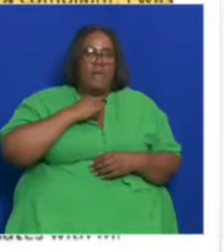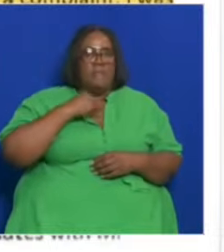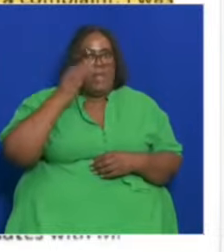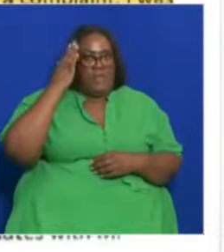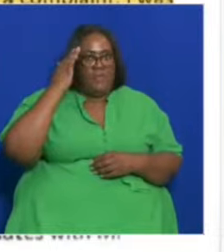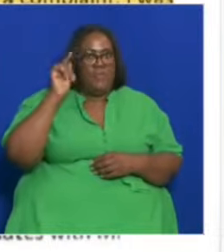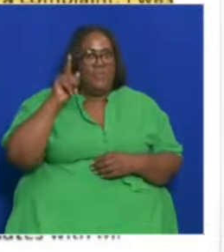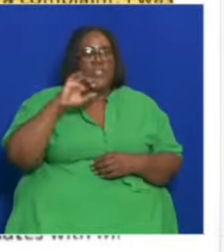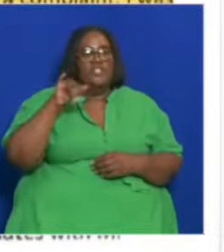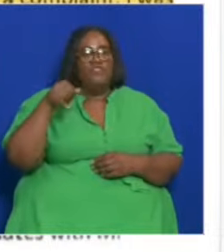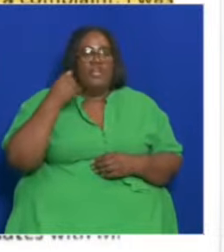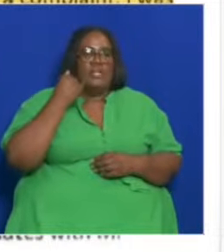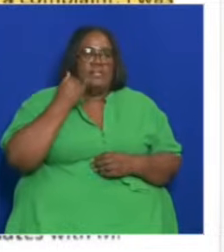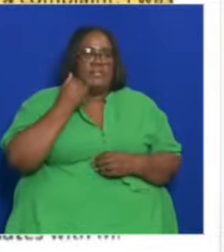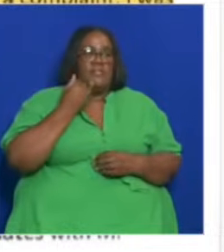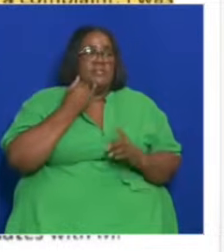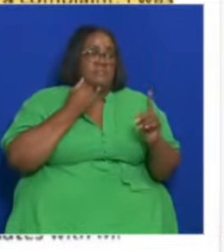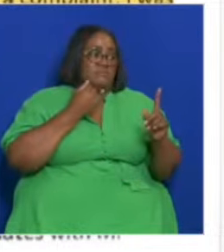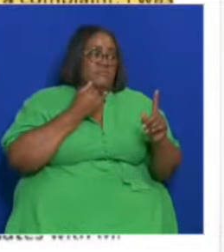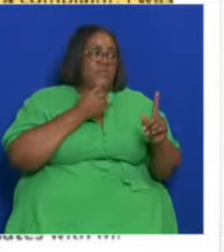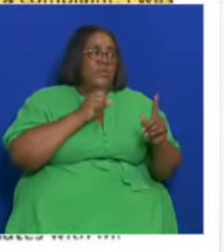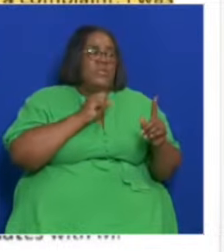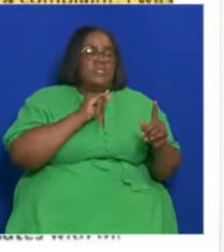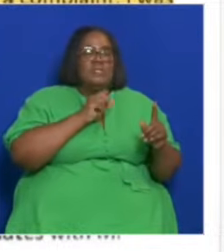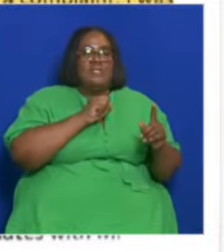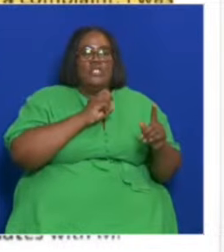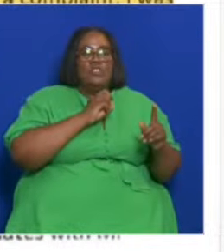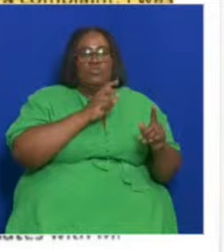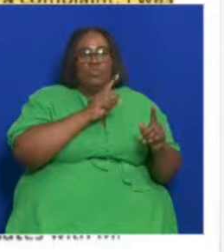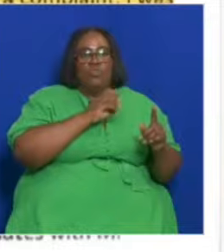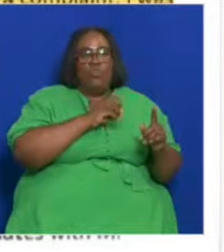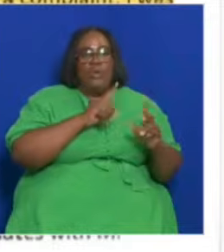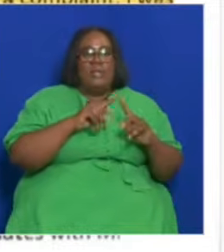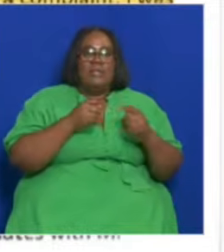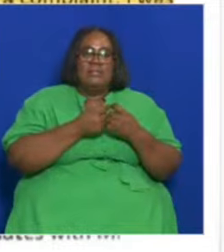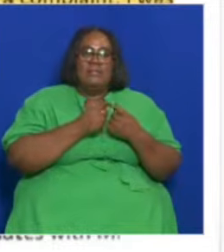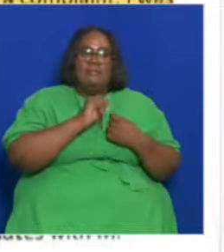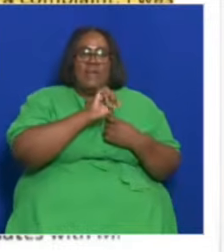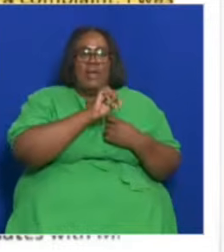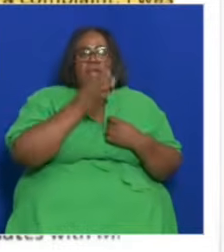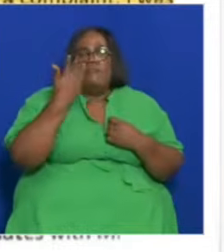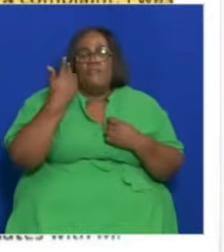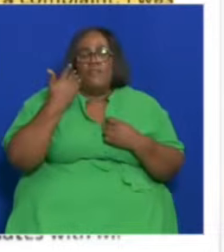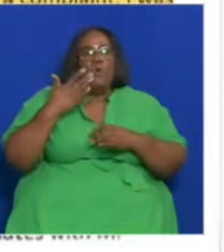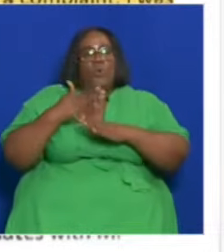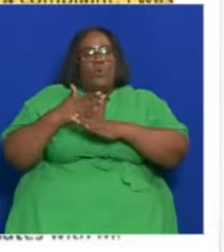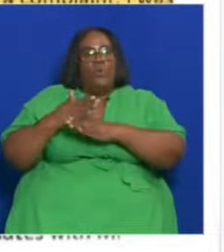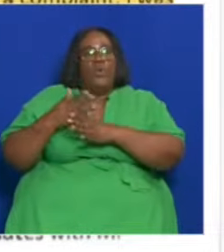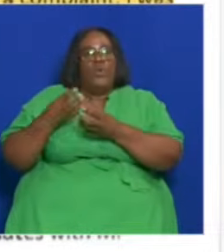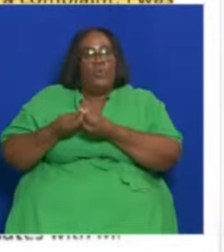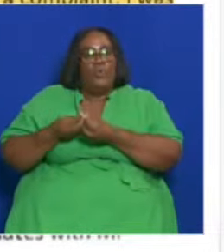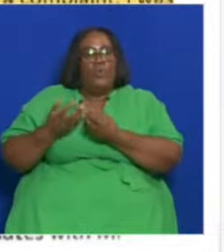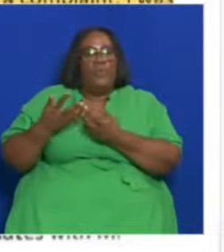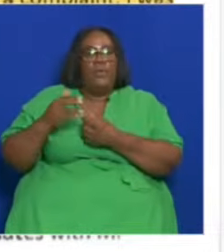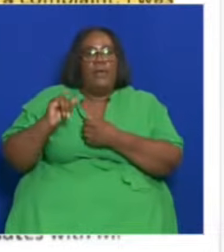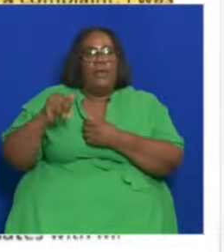and his team, who were my former colleagues in IPID. And because of our past,